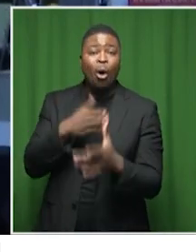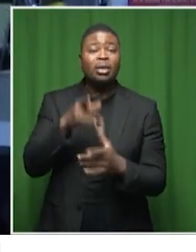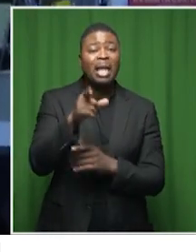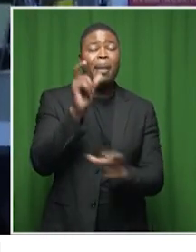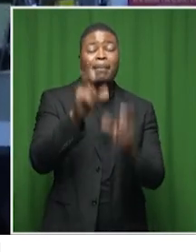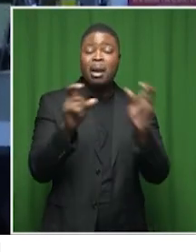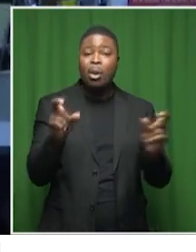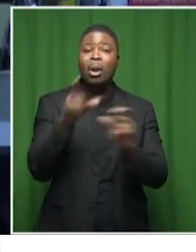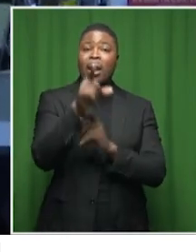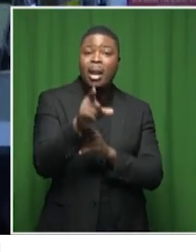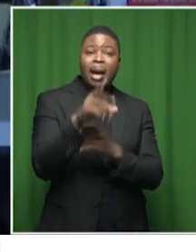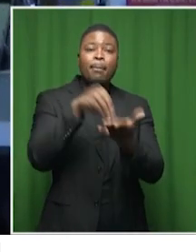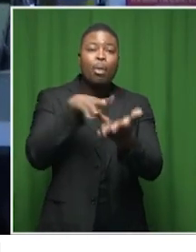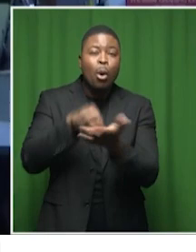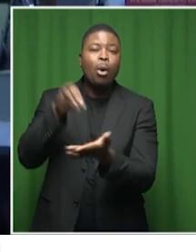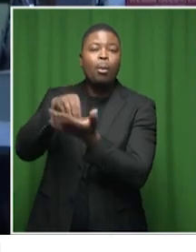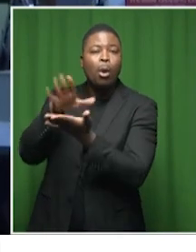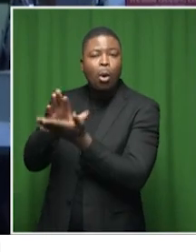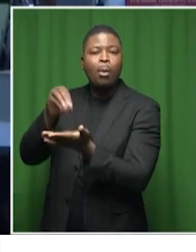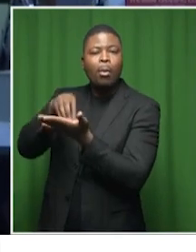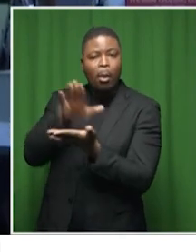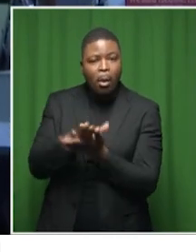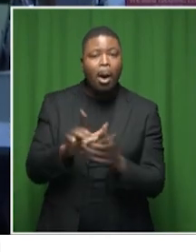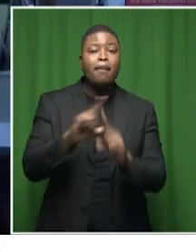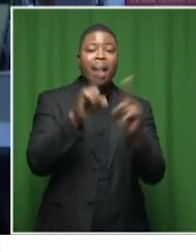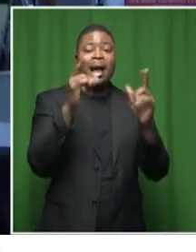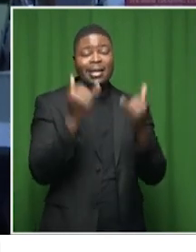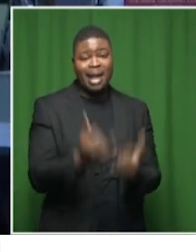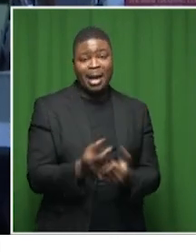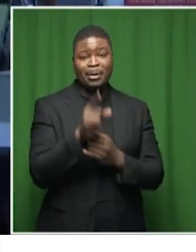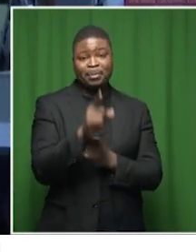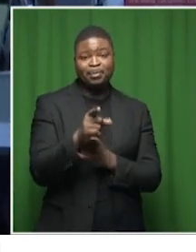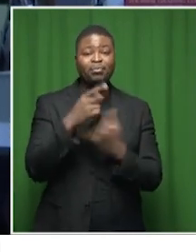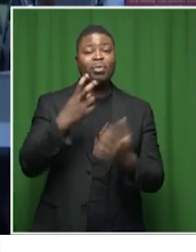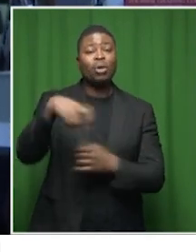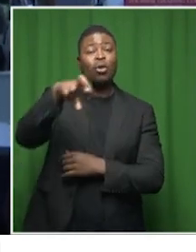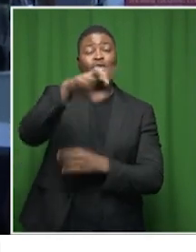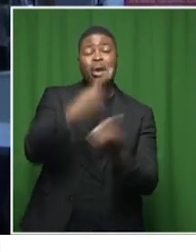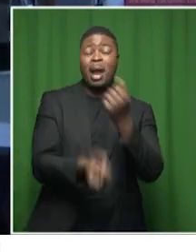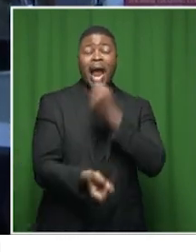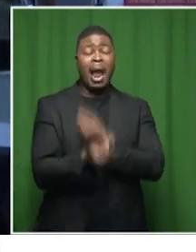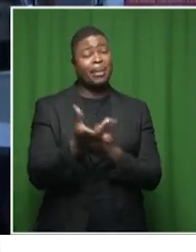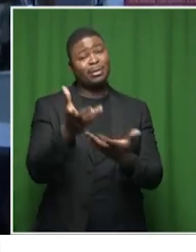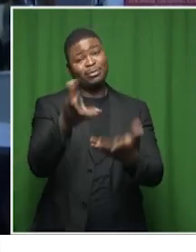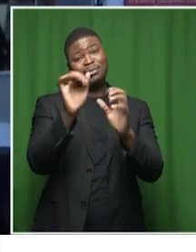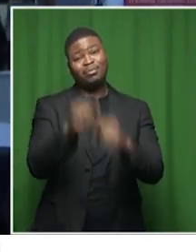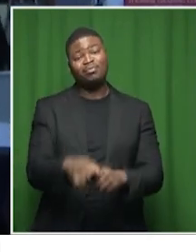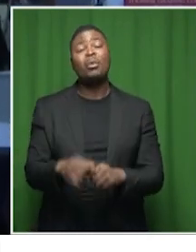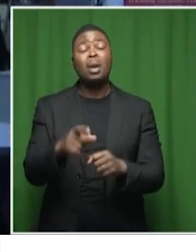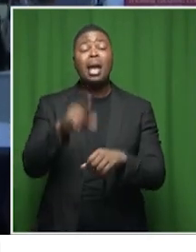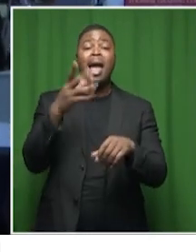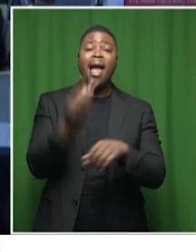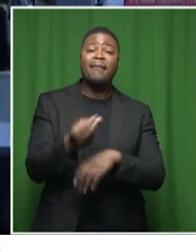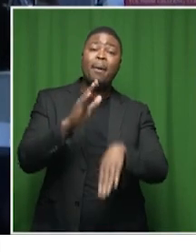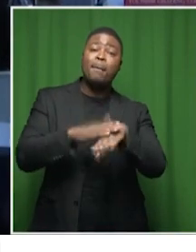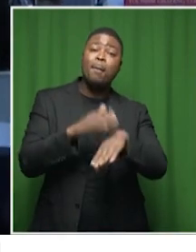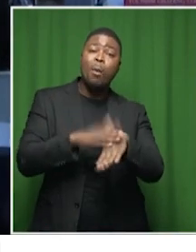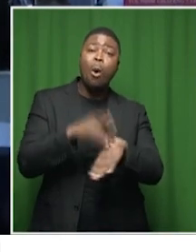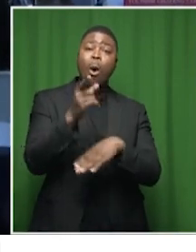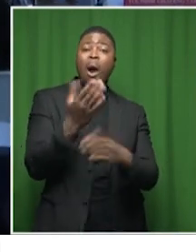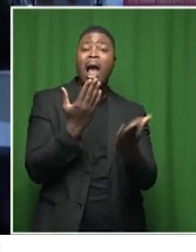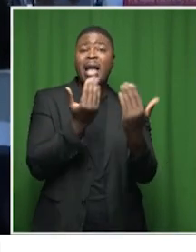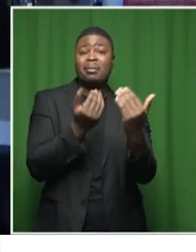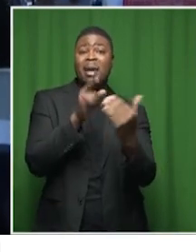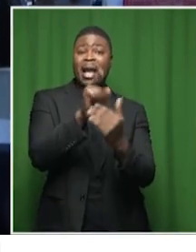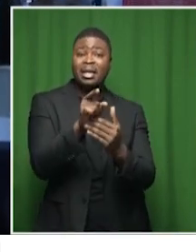to capitalize on that. So this is just one of the aspects of tourism. There's so many more, and I'm looking forward to finding out a little bit more